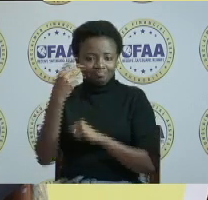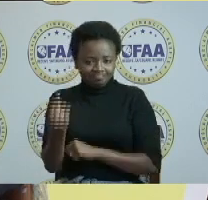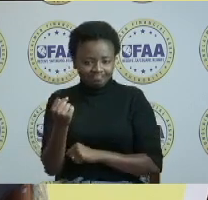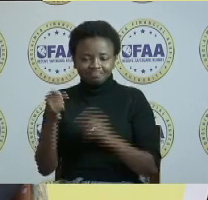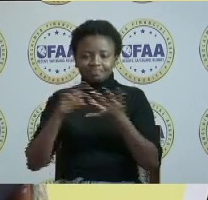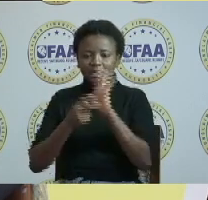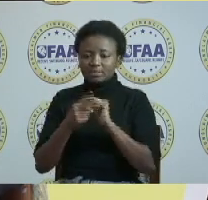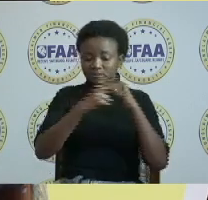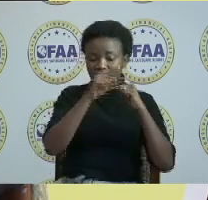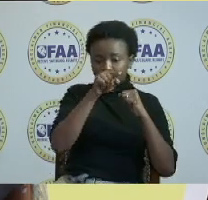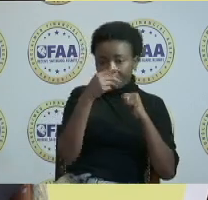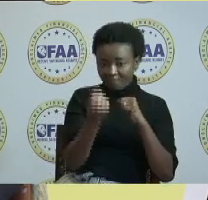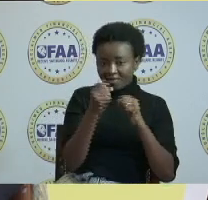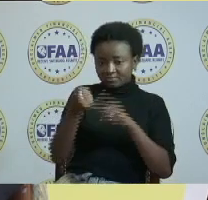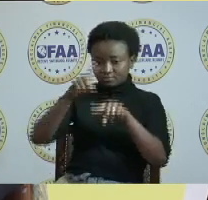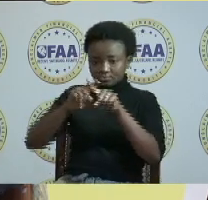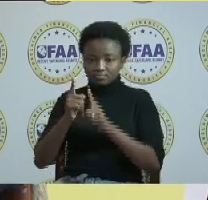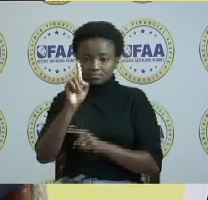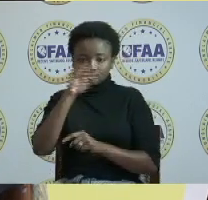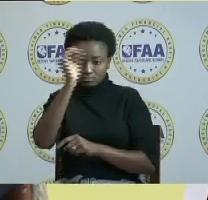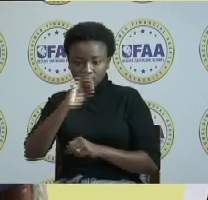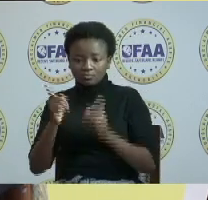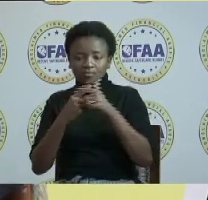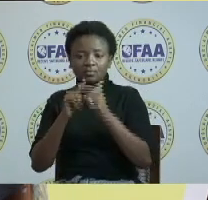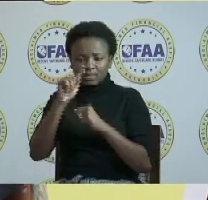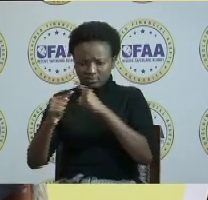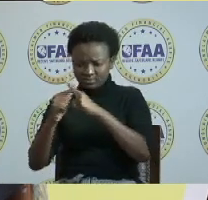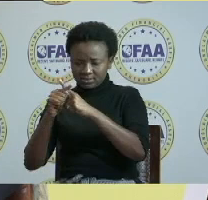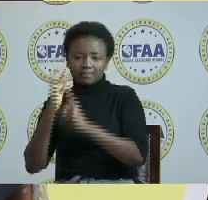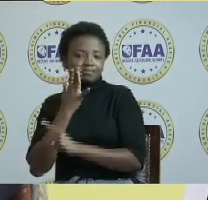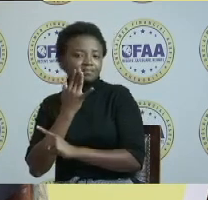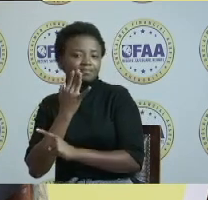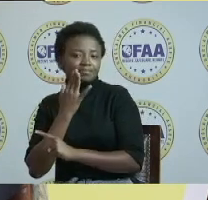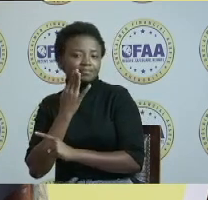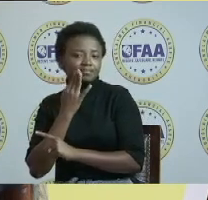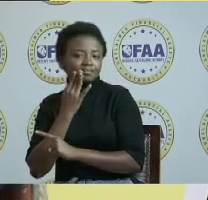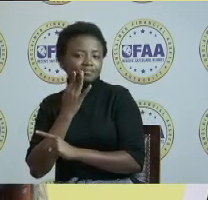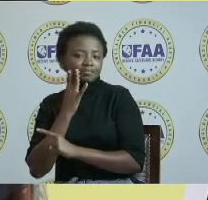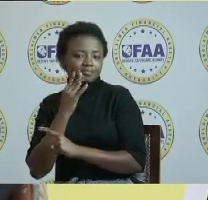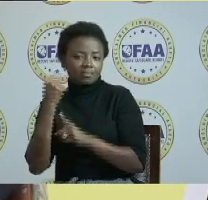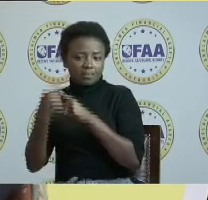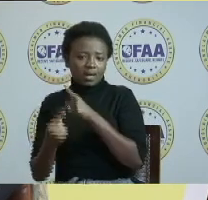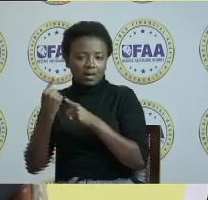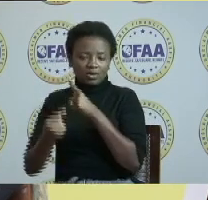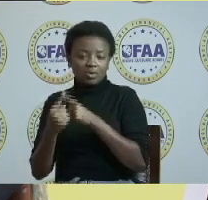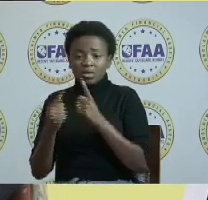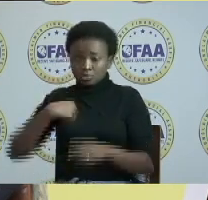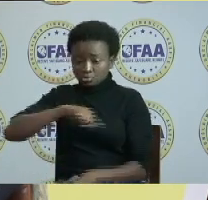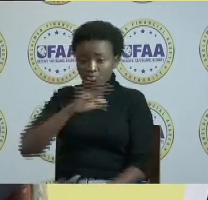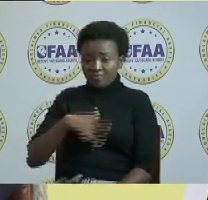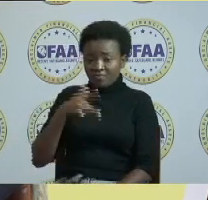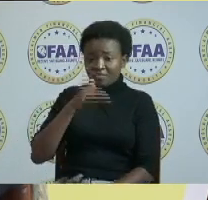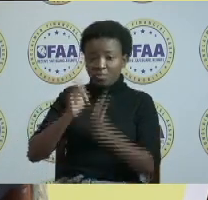So you take 7.5, you add 1%, and you compute that on a daily basis per day per annum. So we feel as an authority